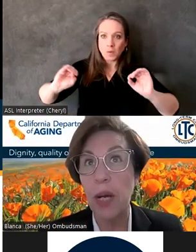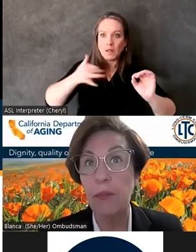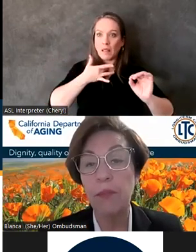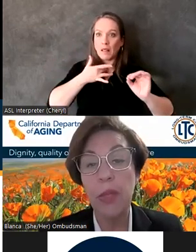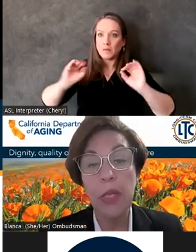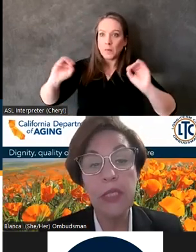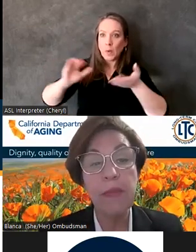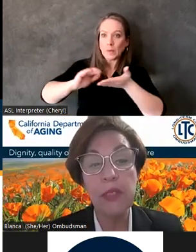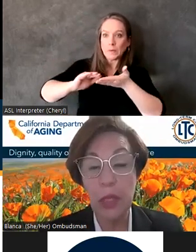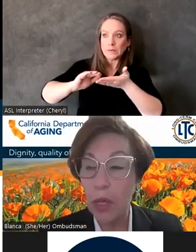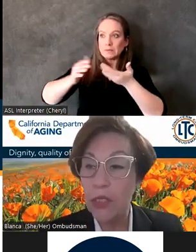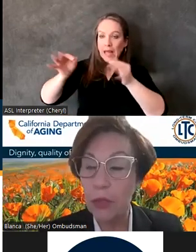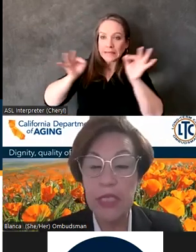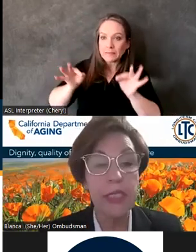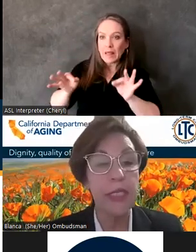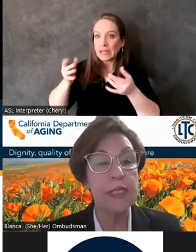to somebody's request for assistance,